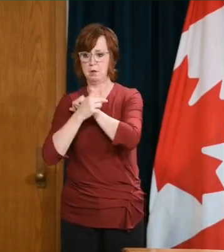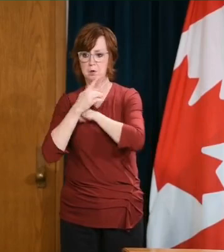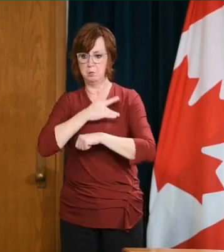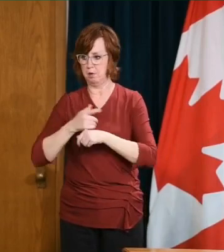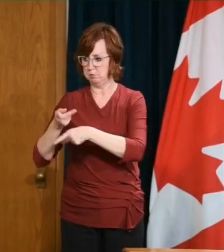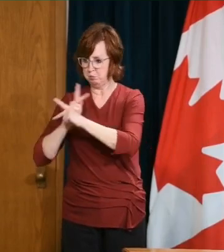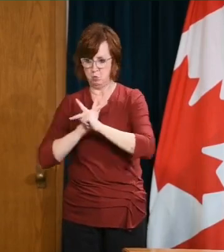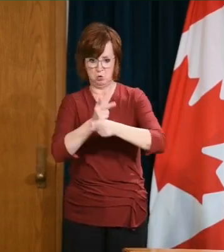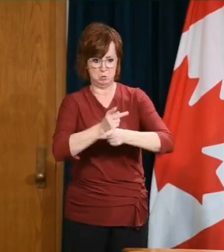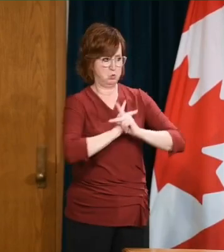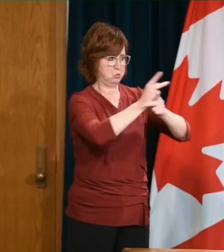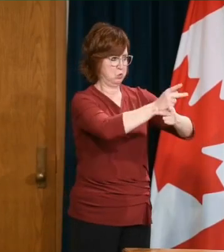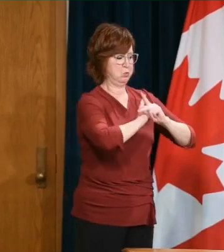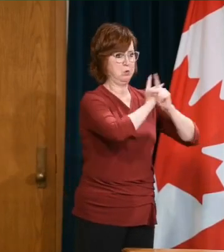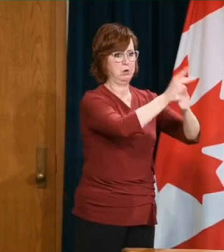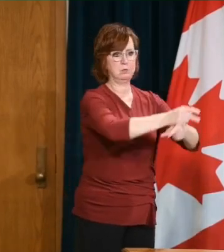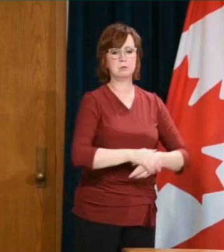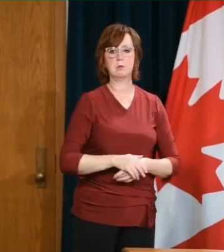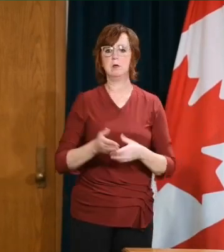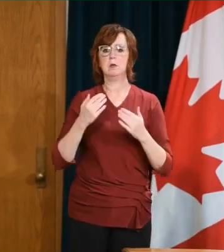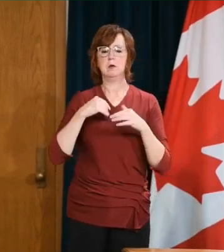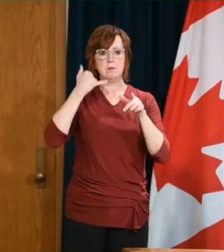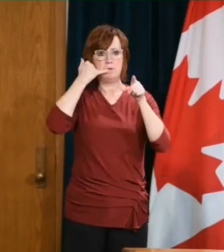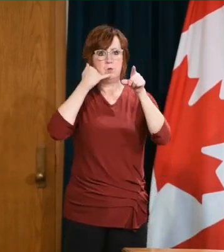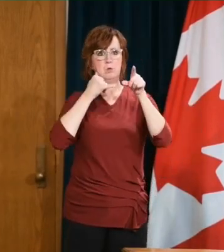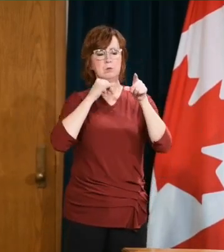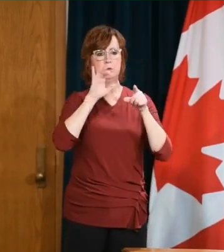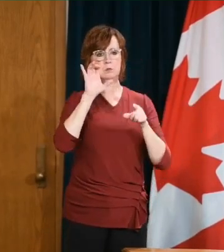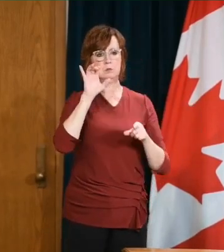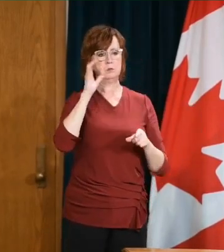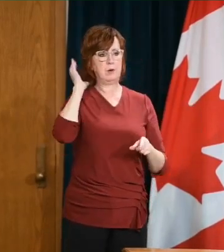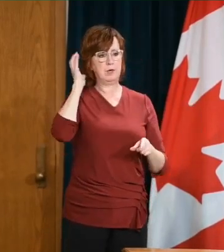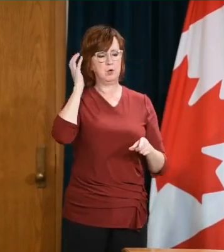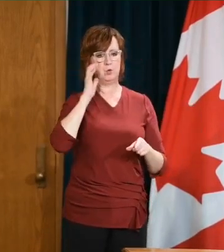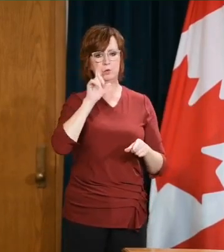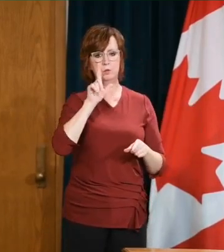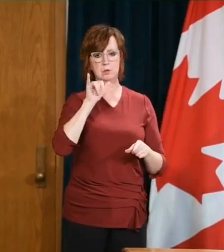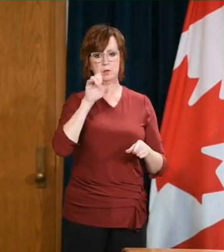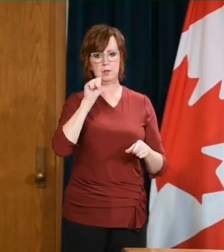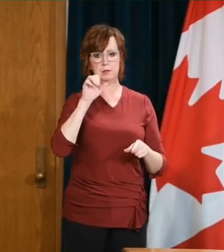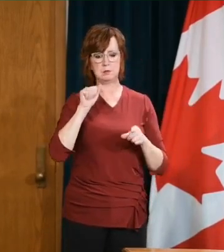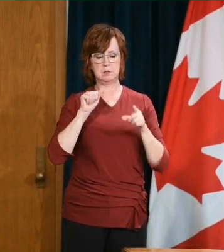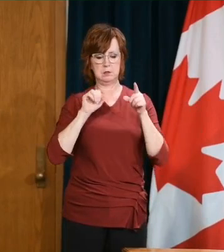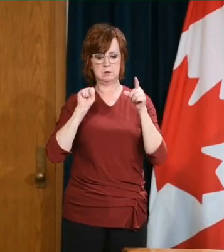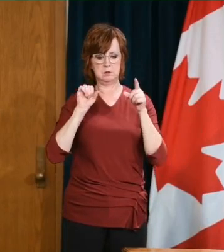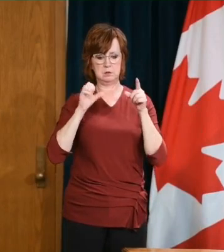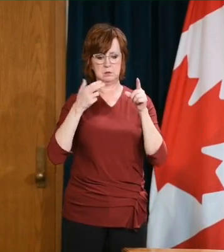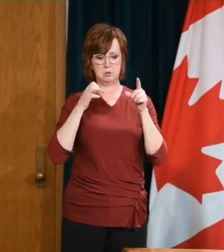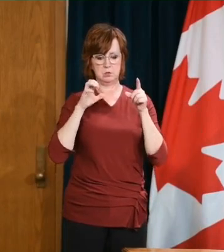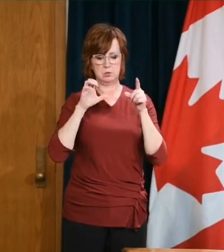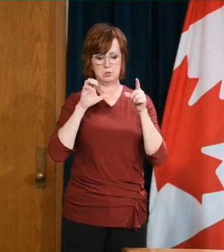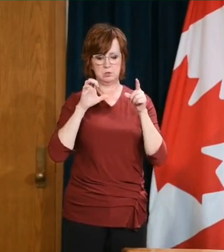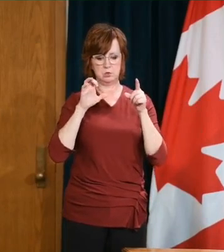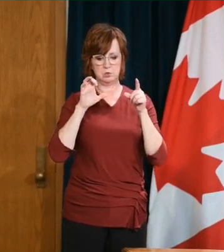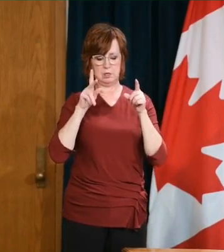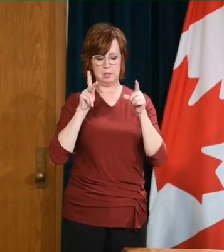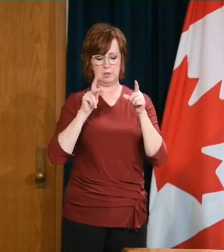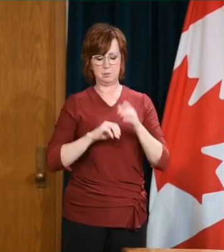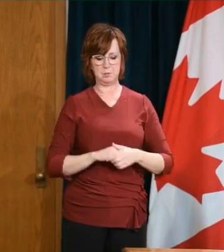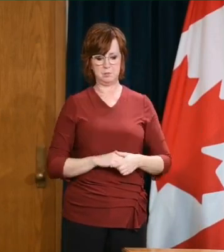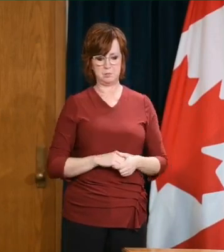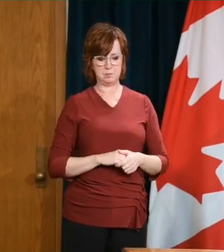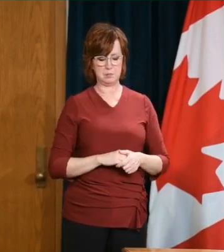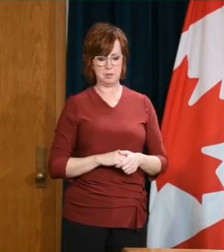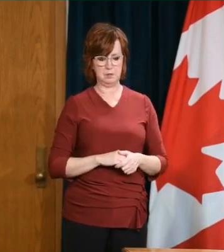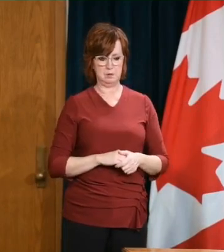line. Operator? We have Lisa Schick with CGME. Hi. My question, I guess, for